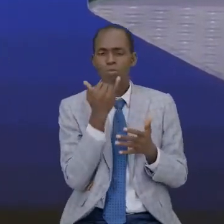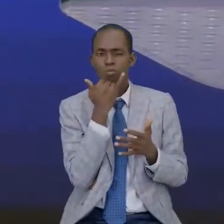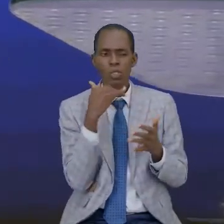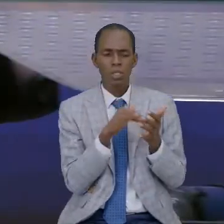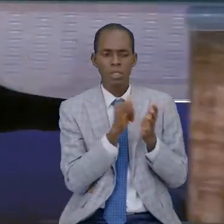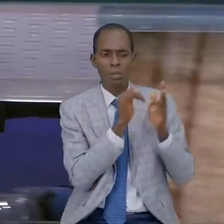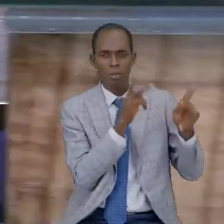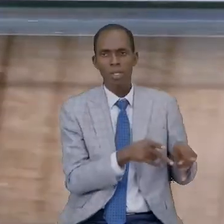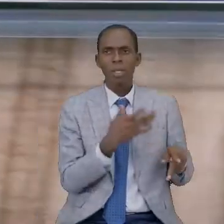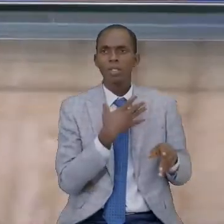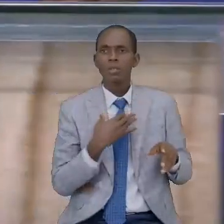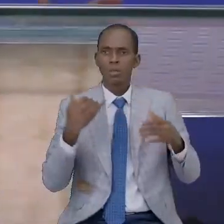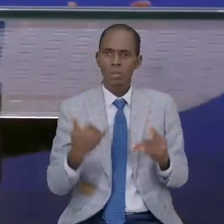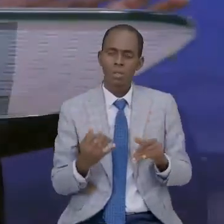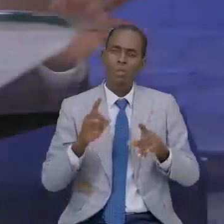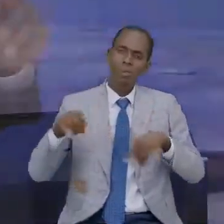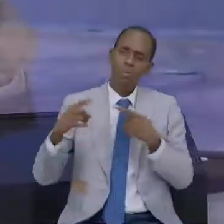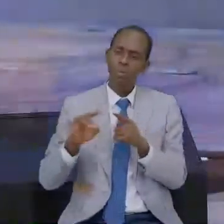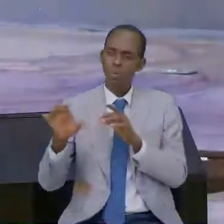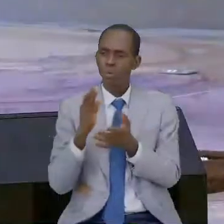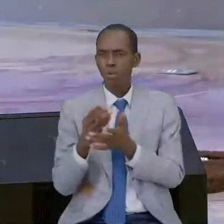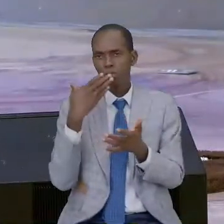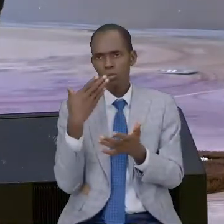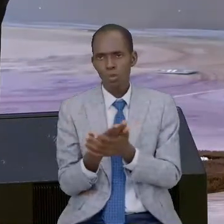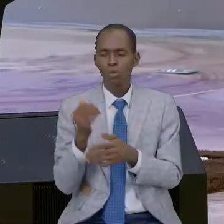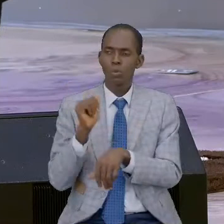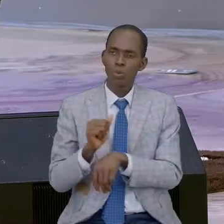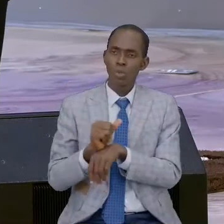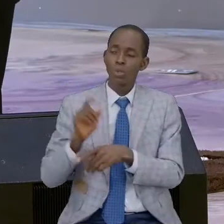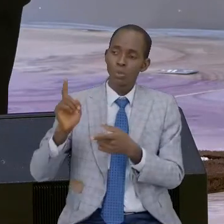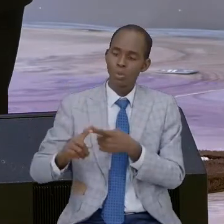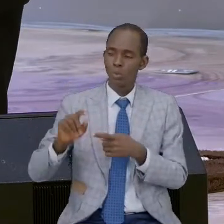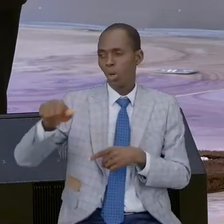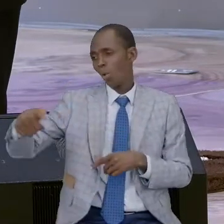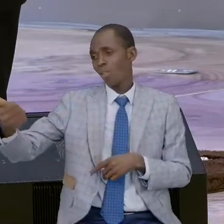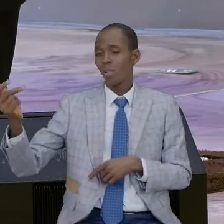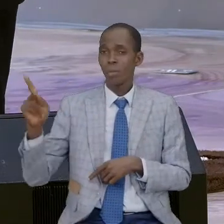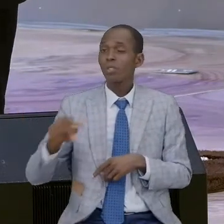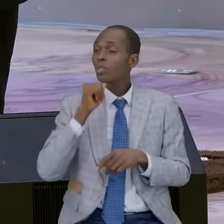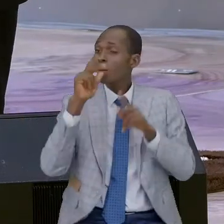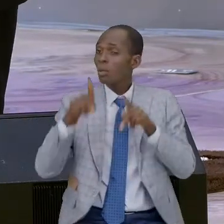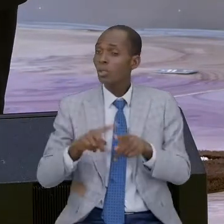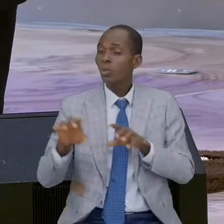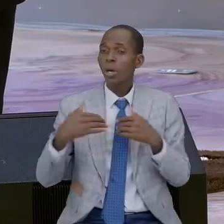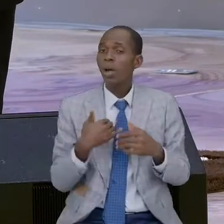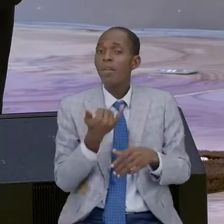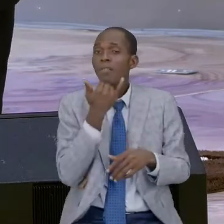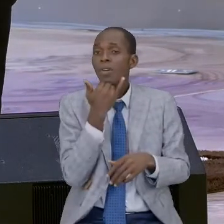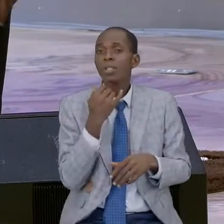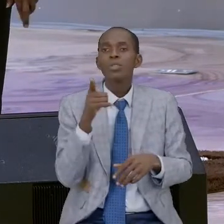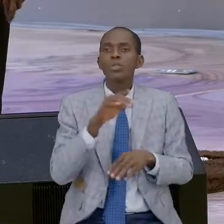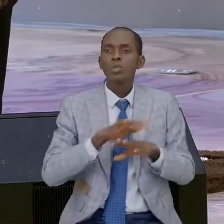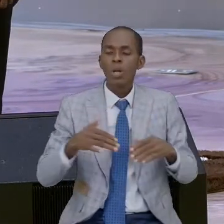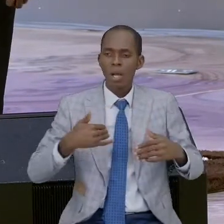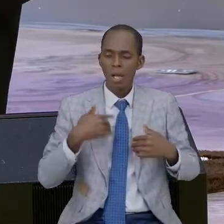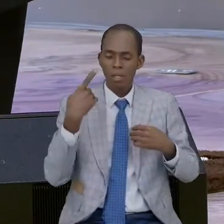treated Madam A, then you go to do some good works to Madam C, not the person you offended. You don't have